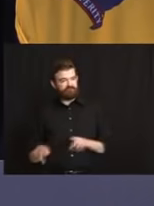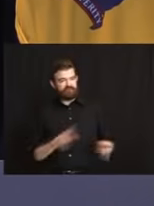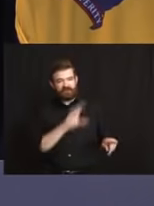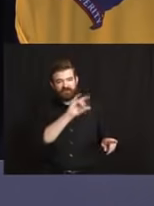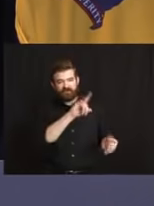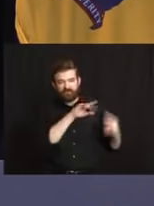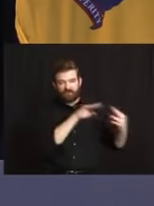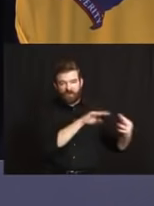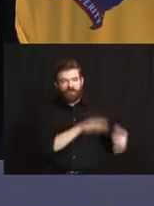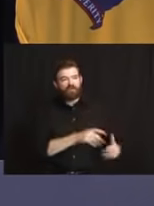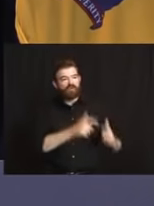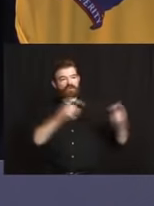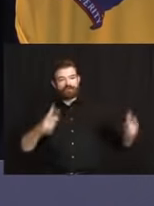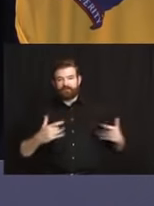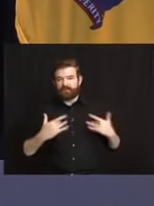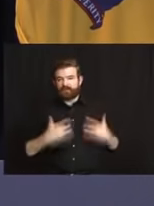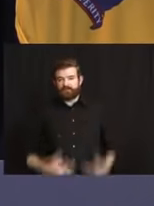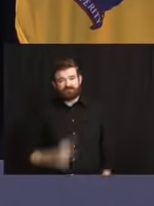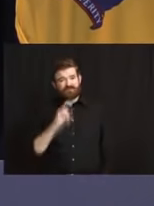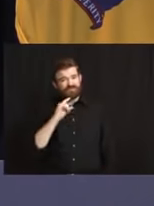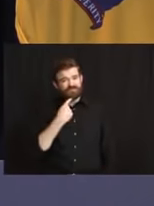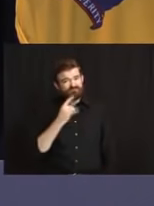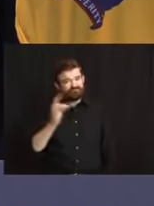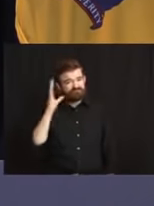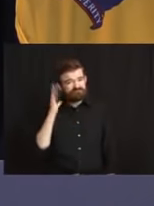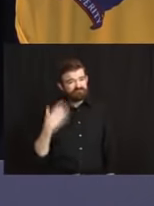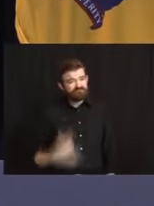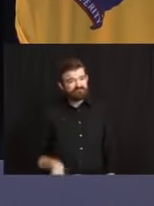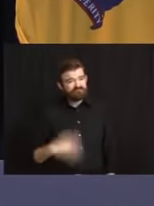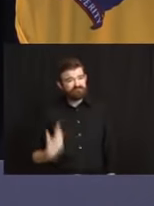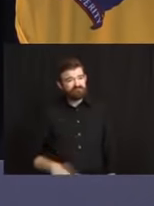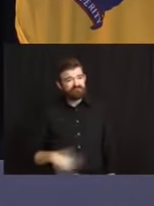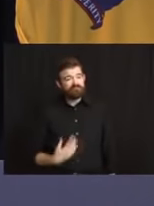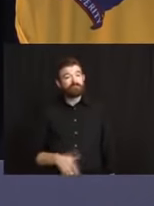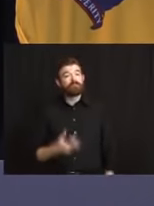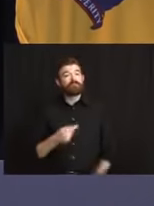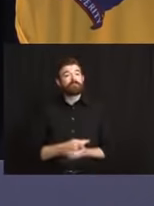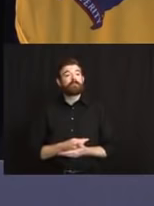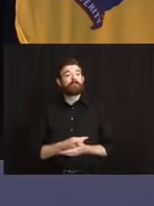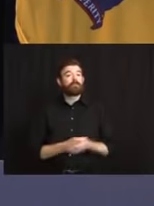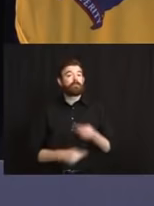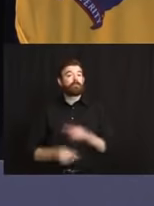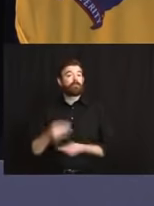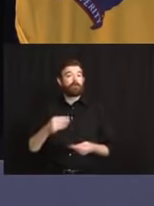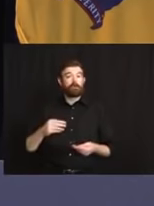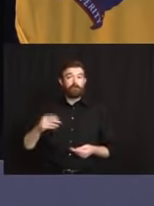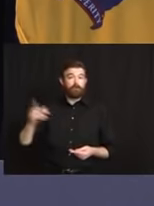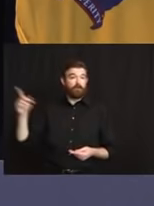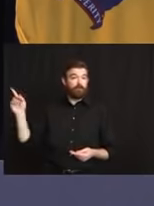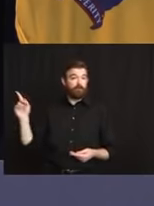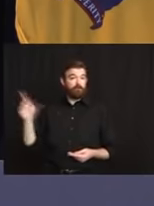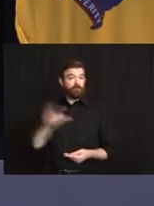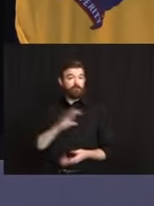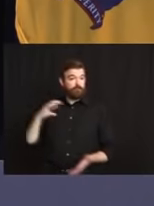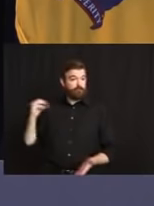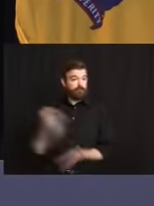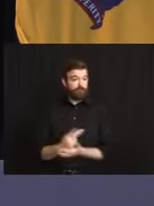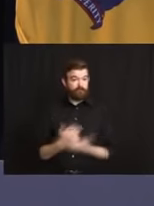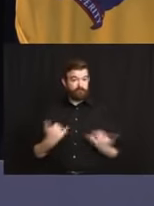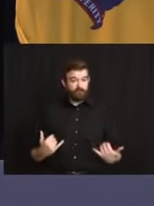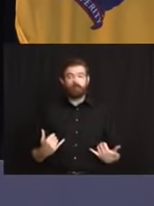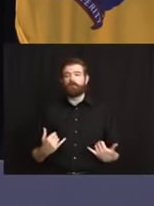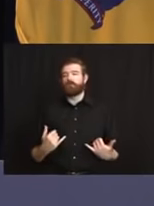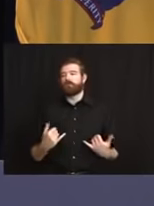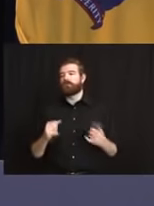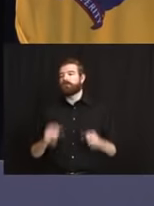that we passed today, while allowing us to stay in business for another 3 months, but lacking